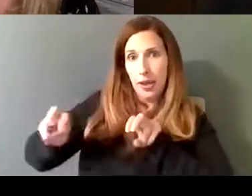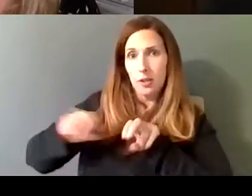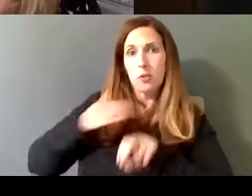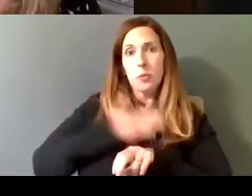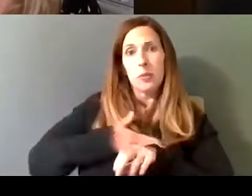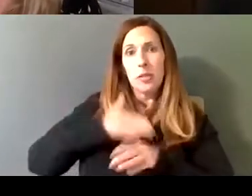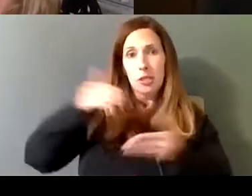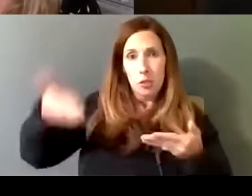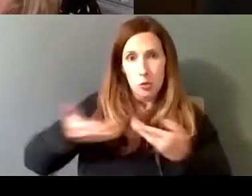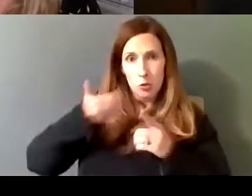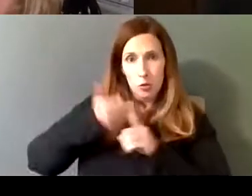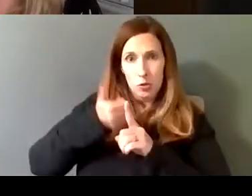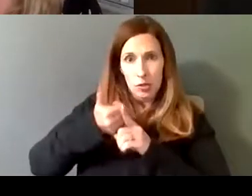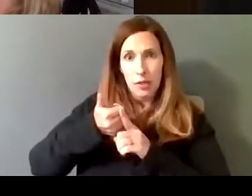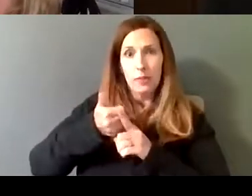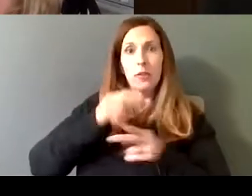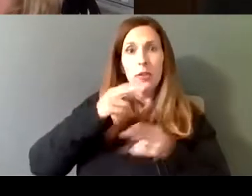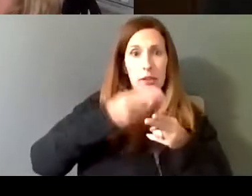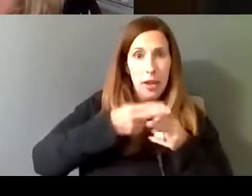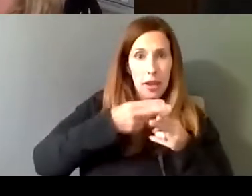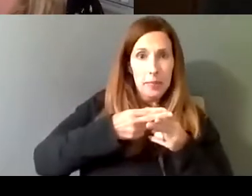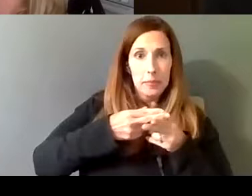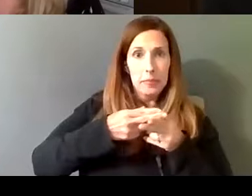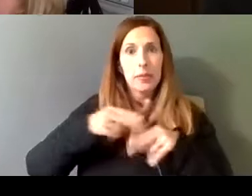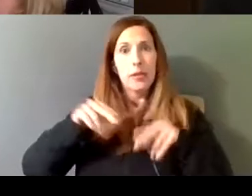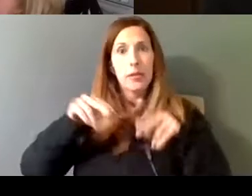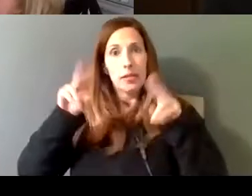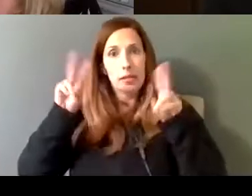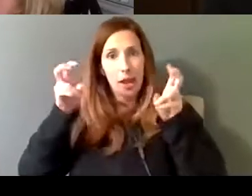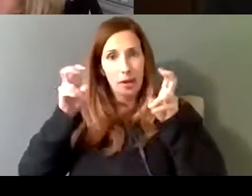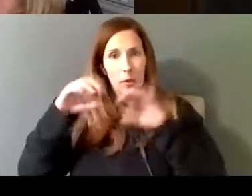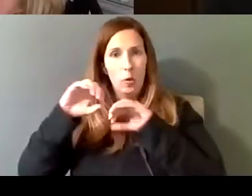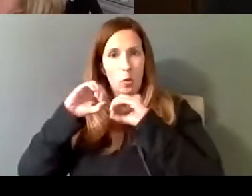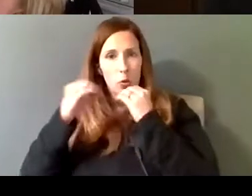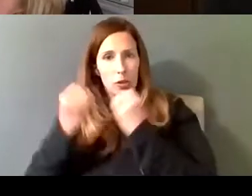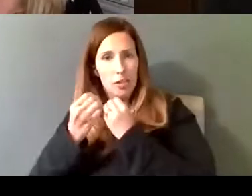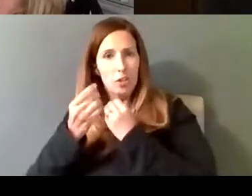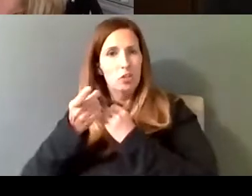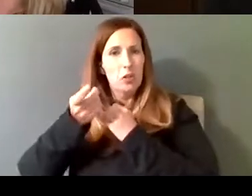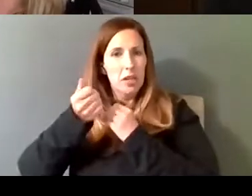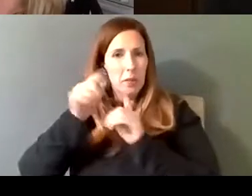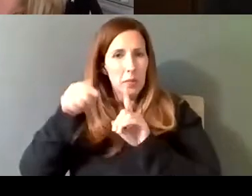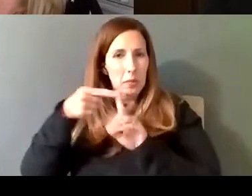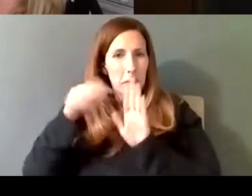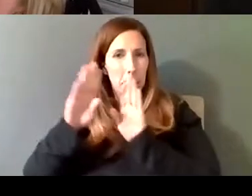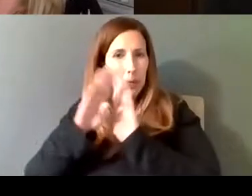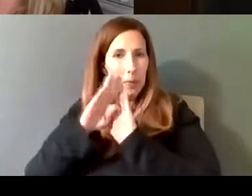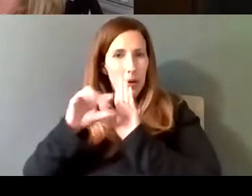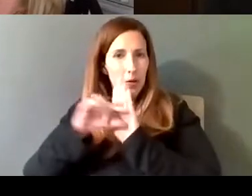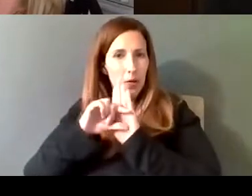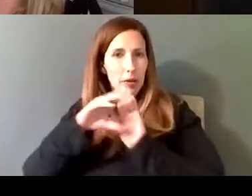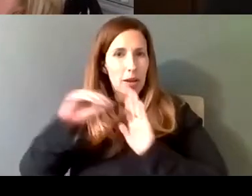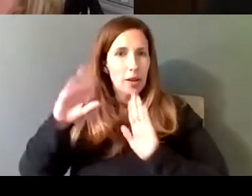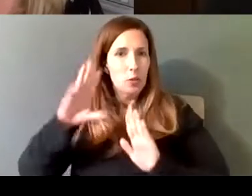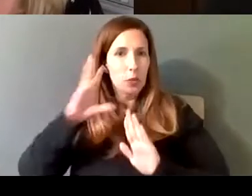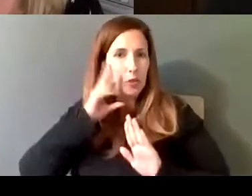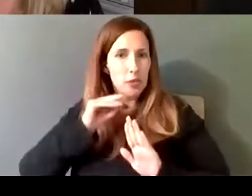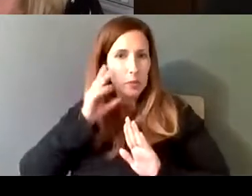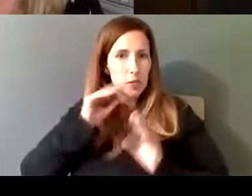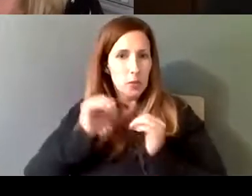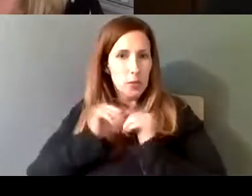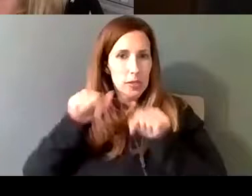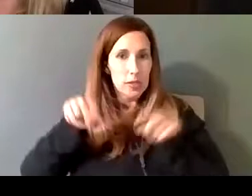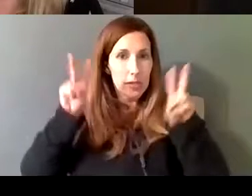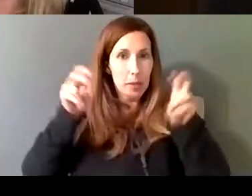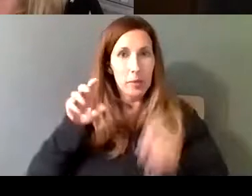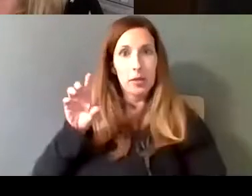name, title, organization, and just a little bit about your background and experience with this subject. Duchess, why don't we go